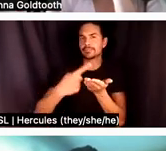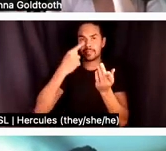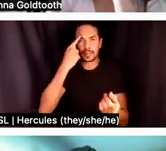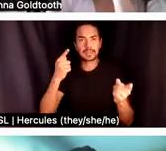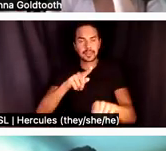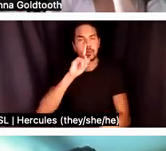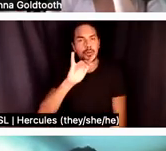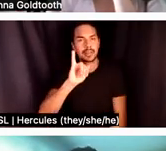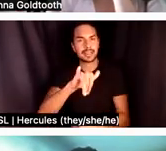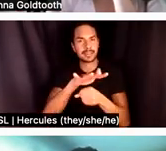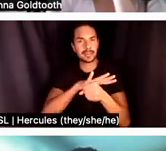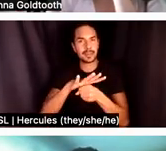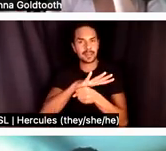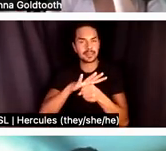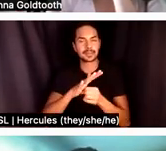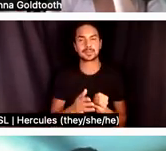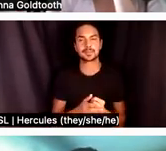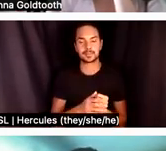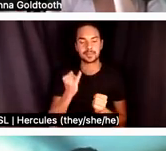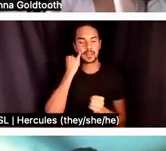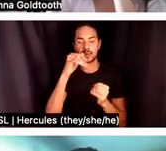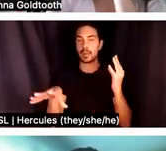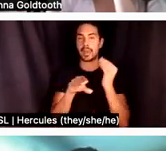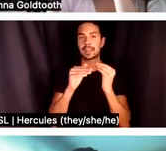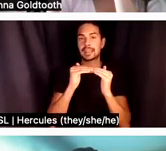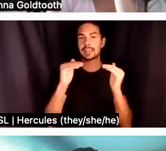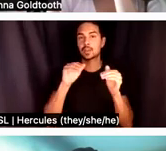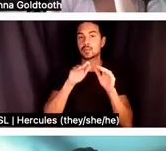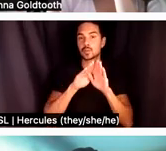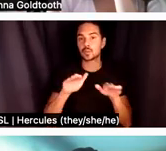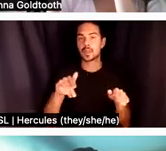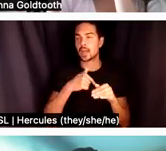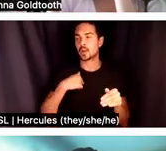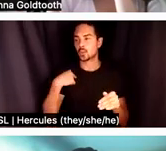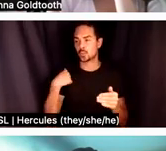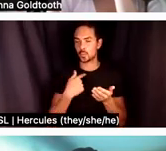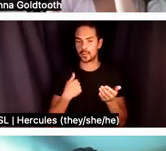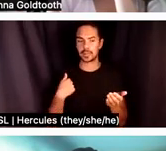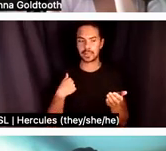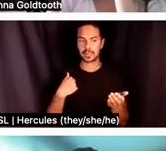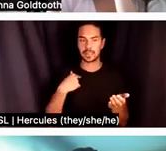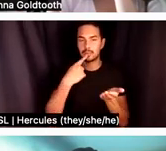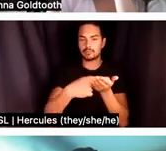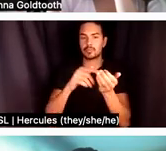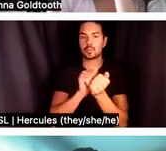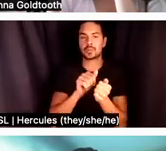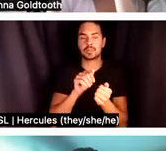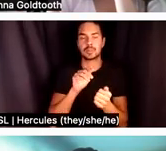in those spaces? And then if you're adding that layer of children, like, how are we really talking about what that looks like?